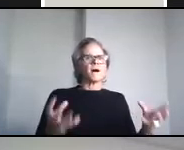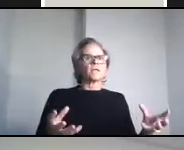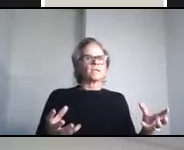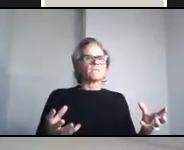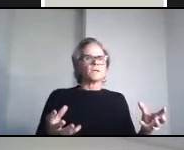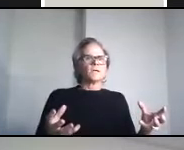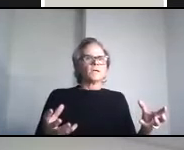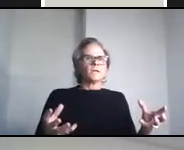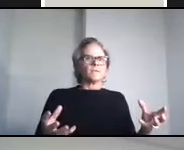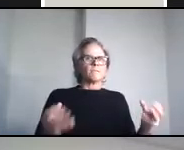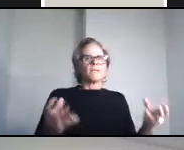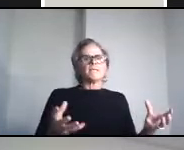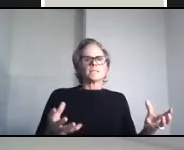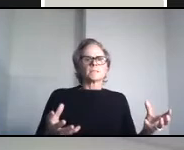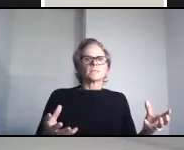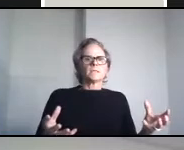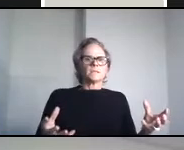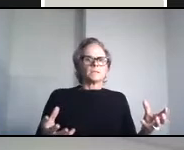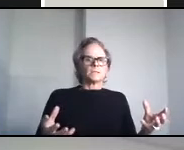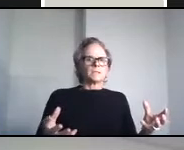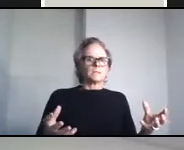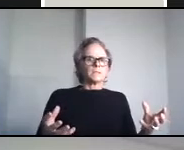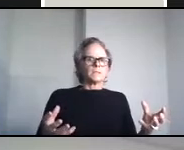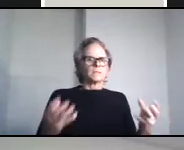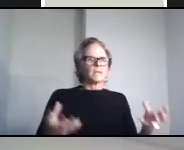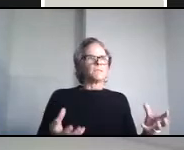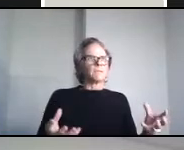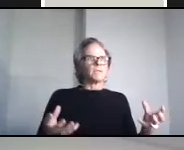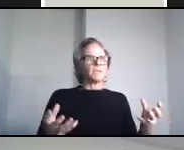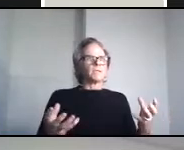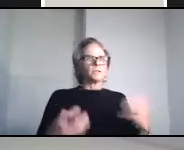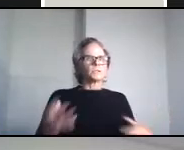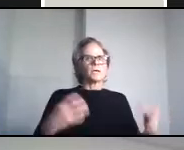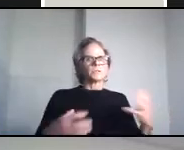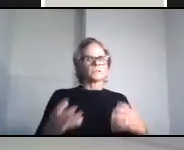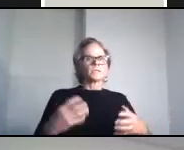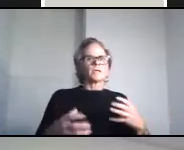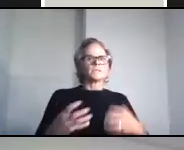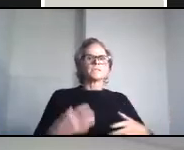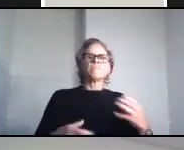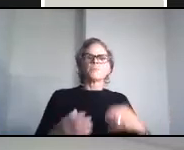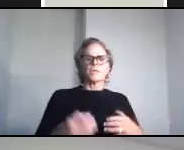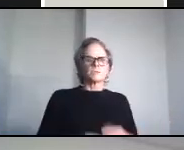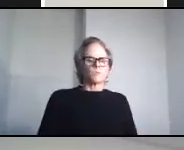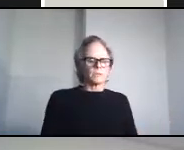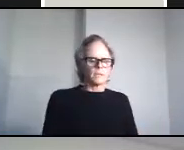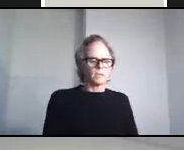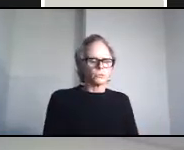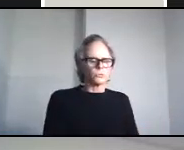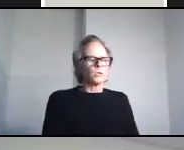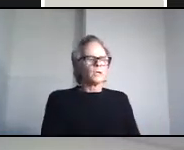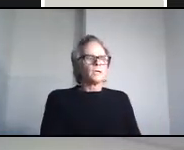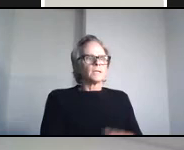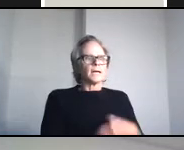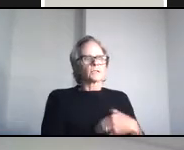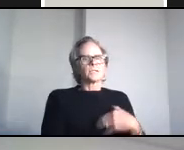It's evocative of a place. It is something, but it also tells us the kind of simple things one can